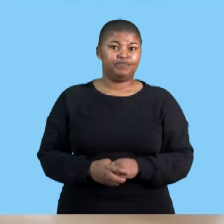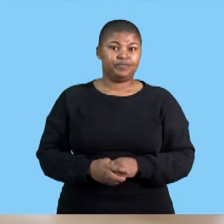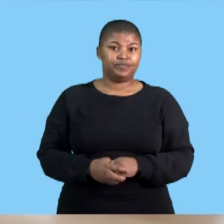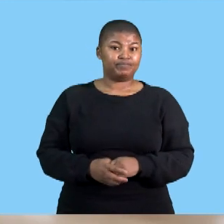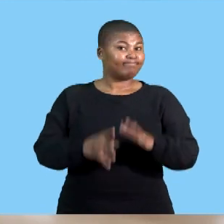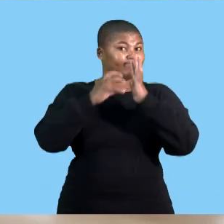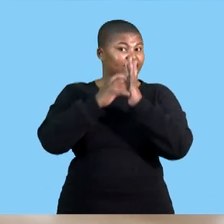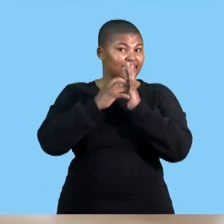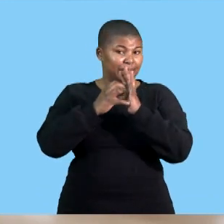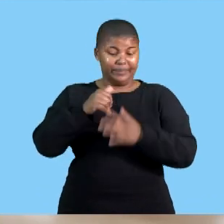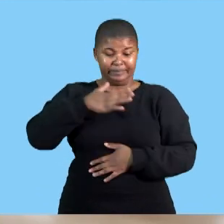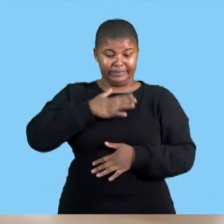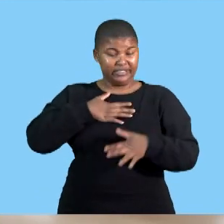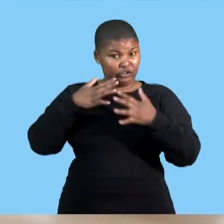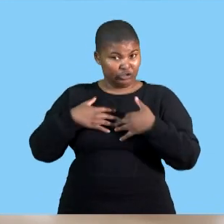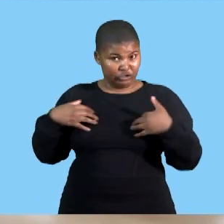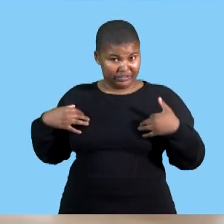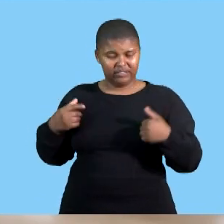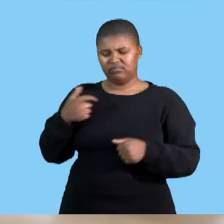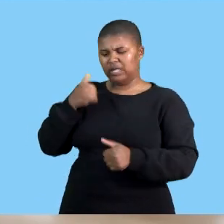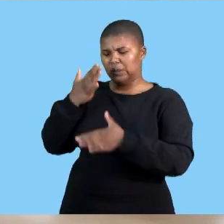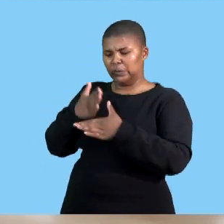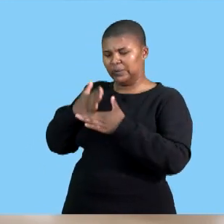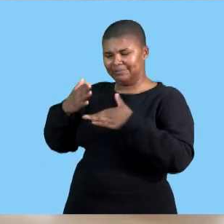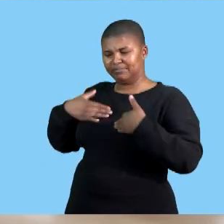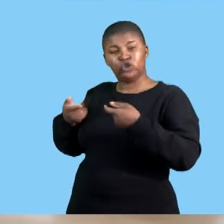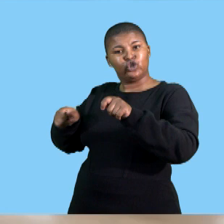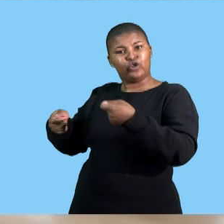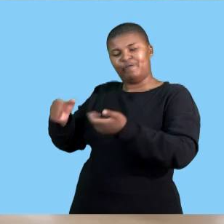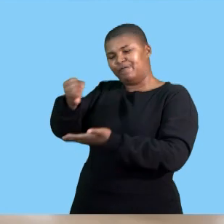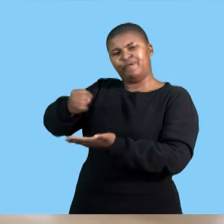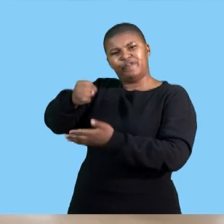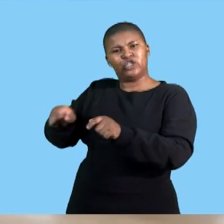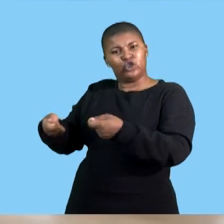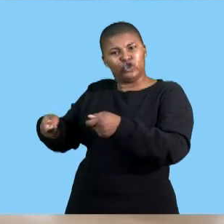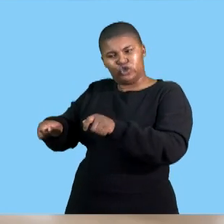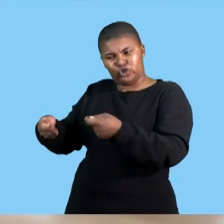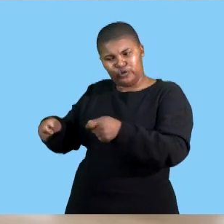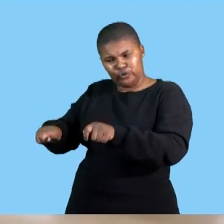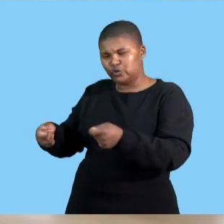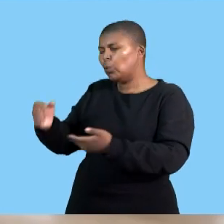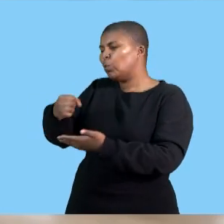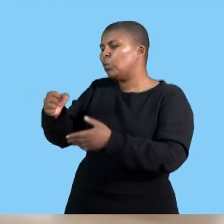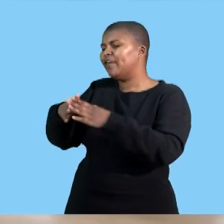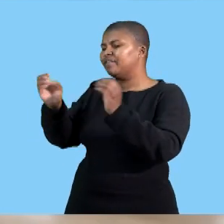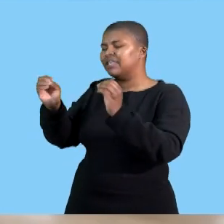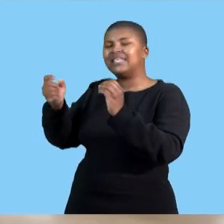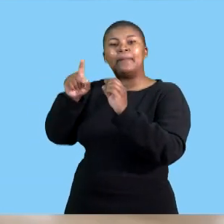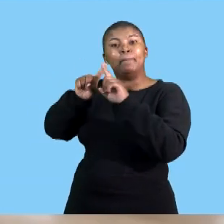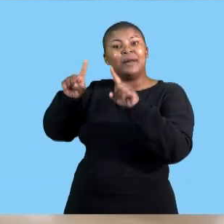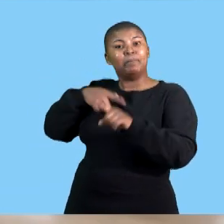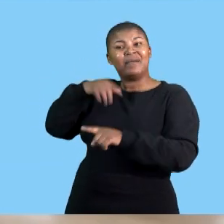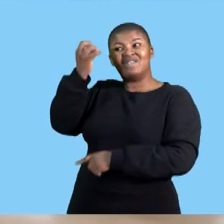a stove in the kitchen. If I am stressed, there are high chances that I might forget to switch off